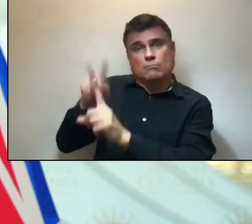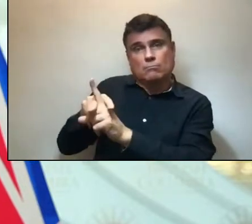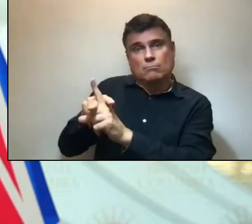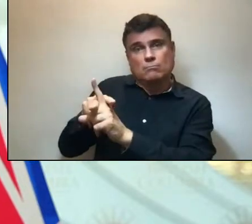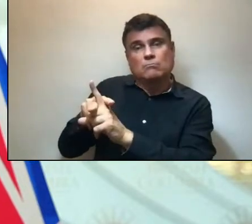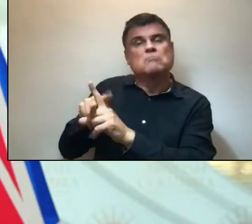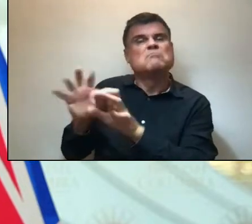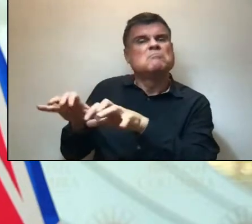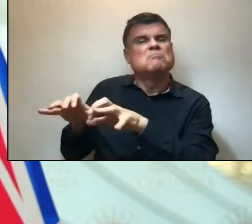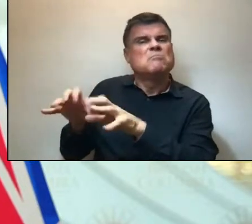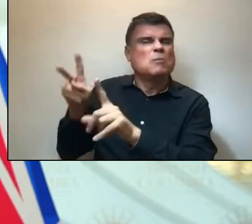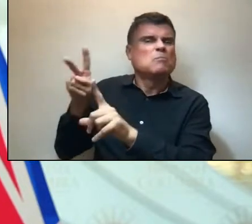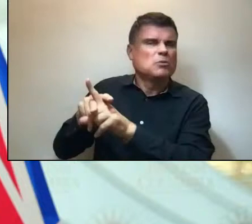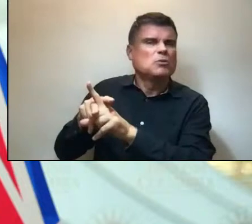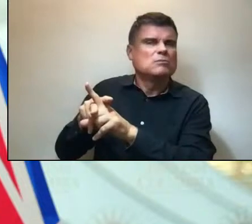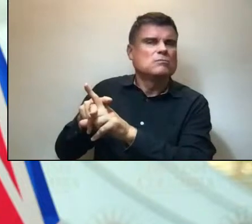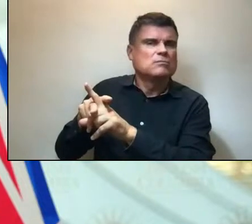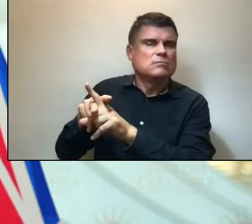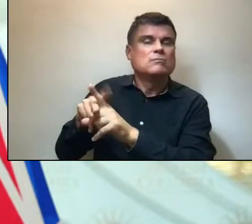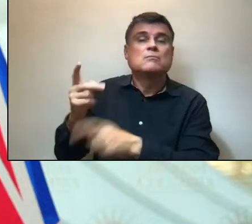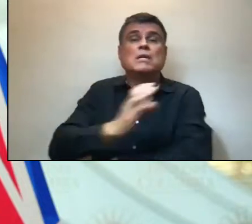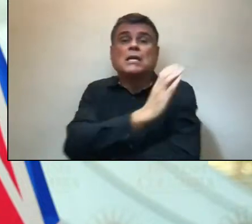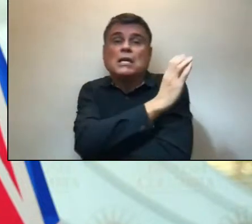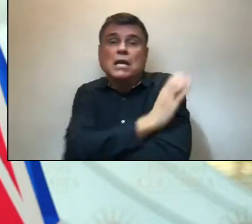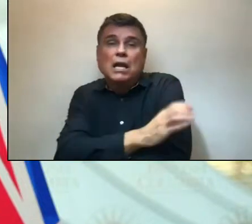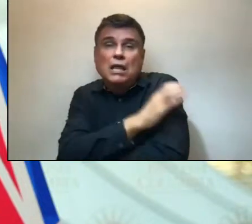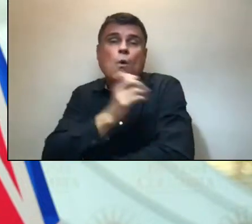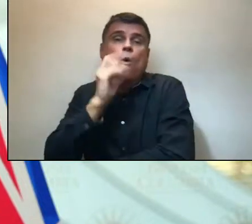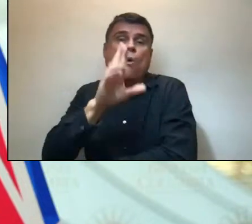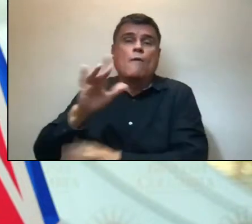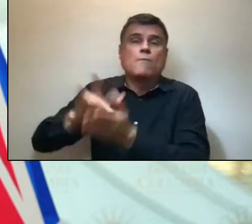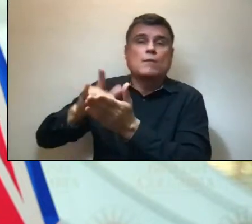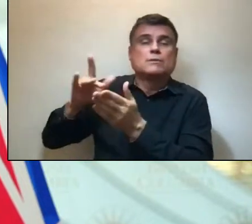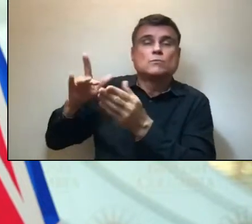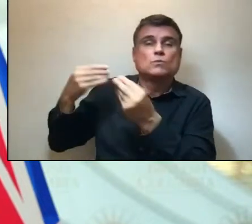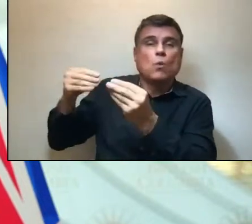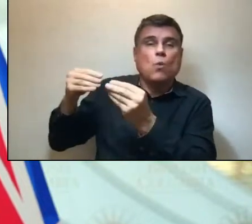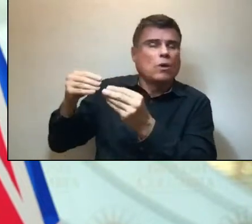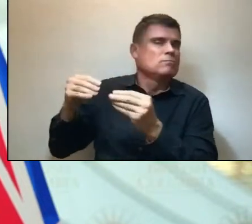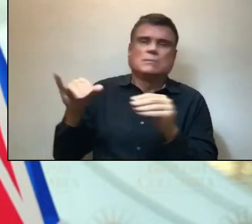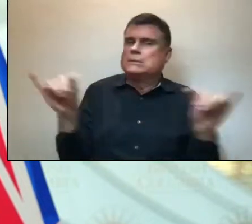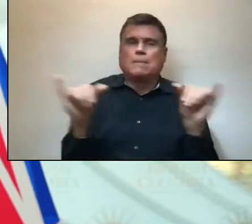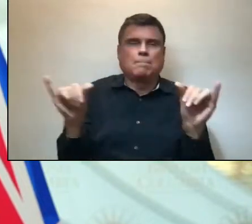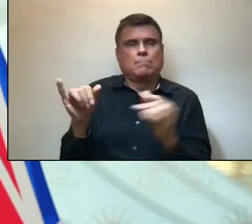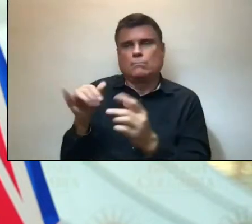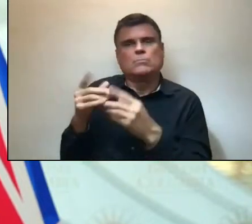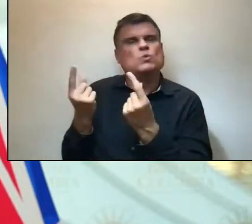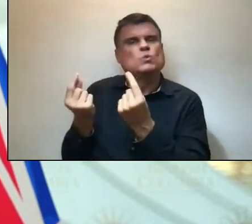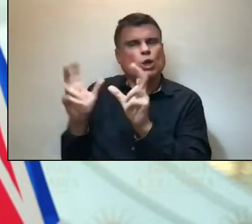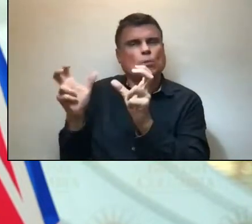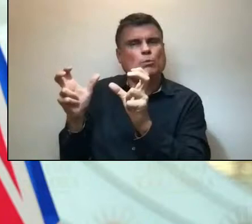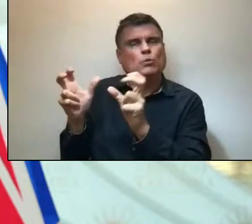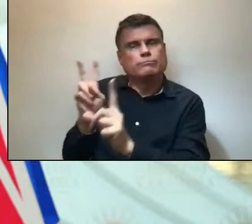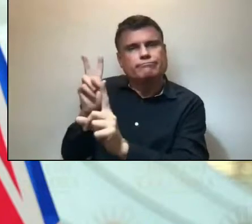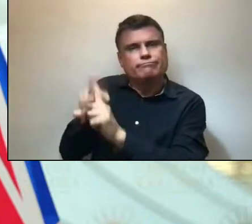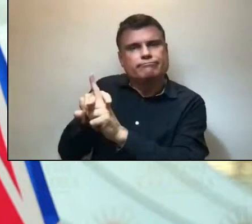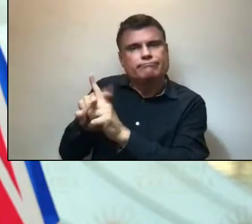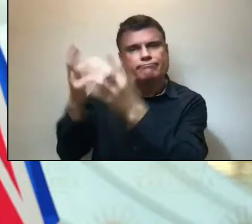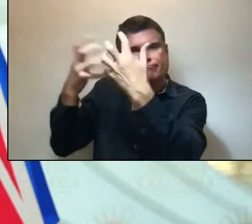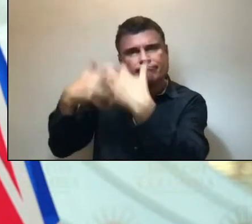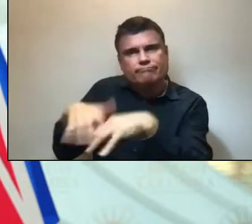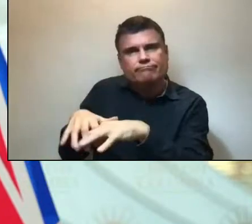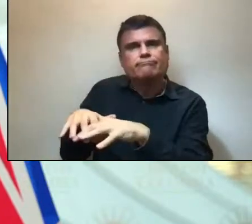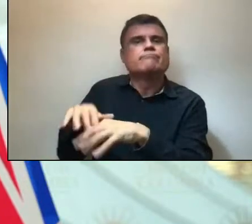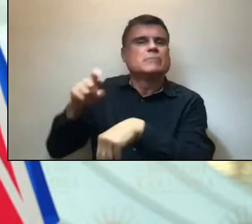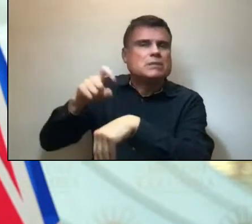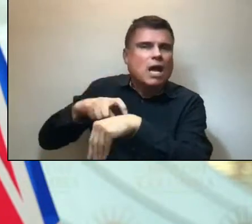1,000 pharmacies in January. This greatly increases our capacity for third doses and indeed for first and second doses of